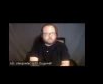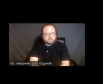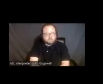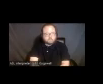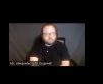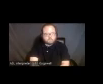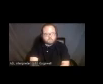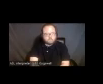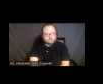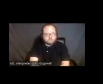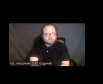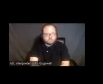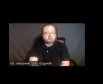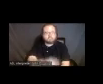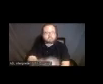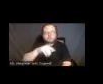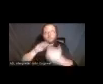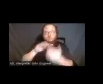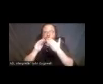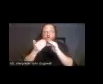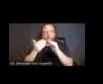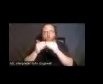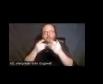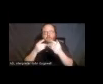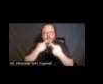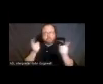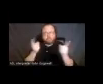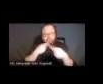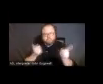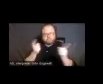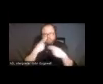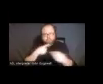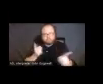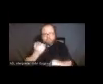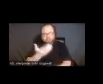And these were the community announcements.